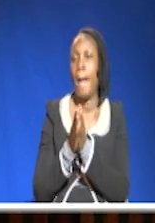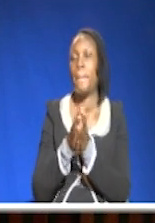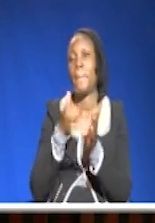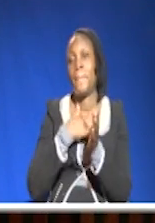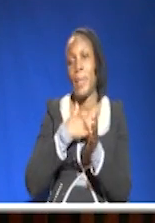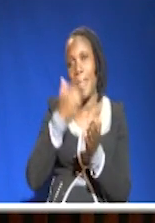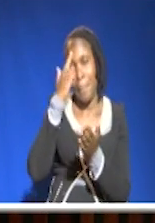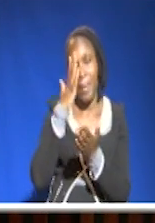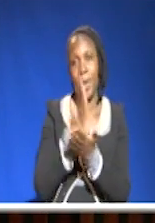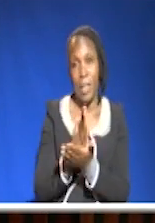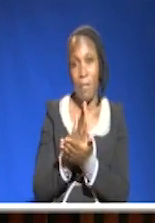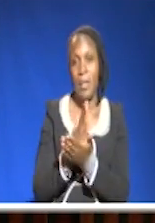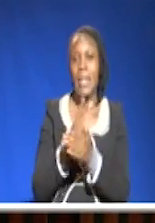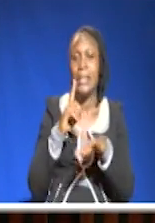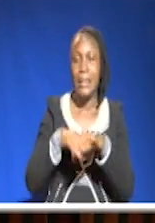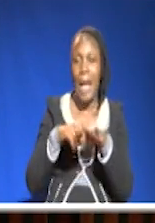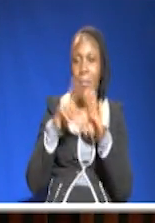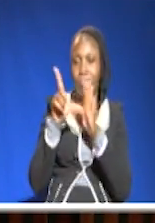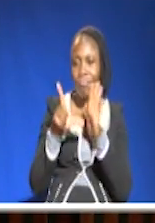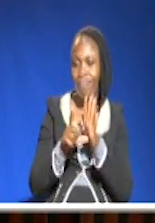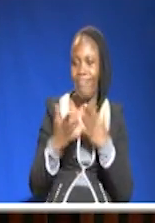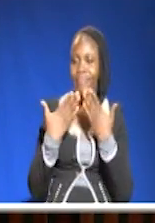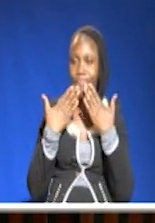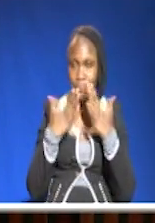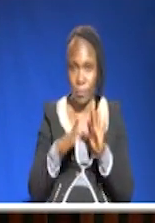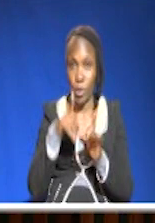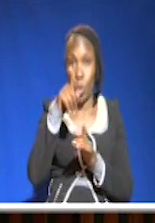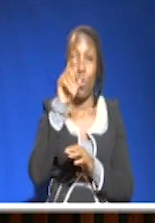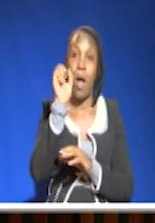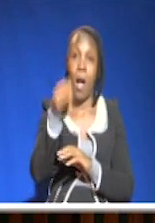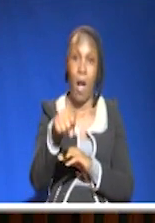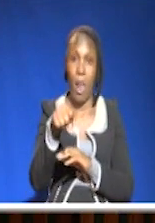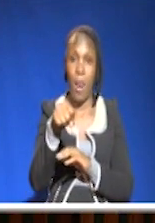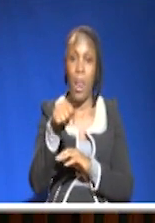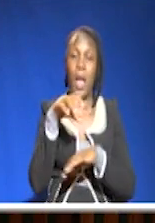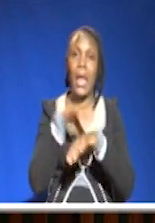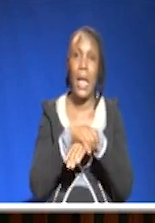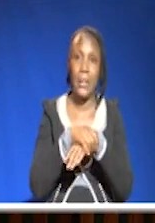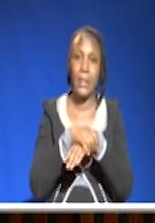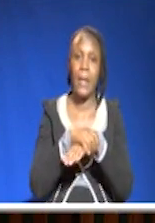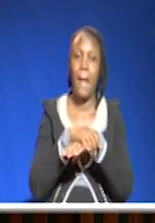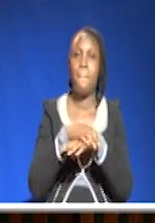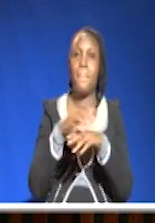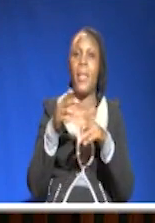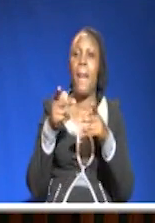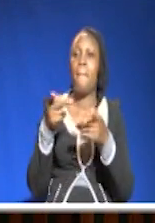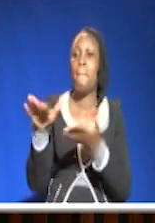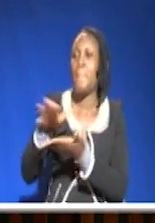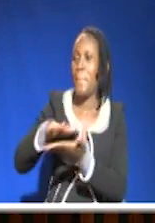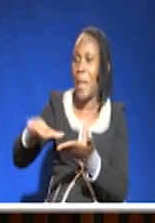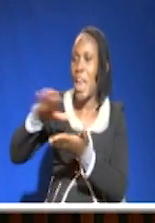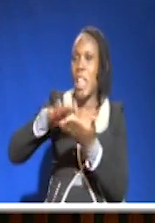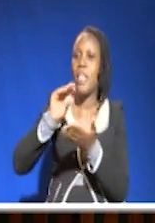believe by the end of the lesson, you will be in a position to find the place value